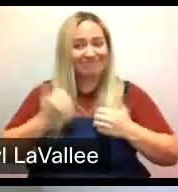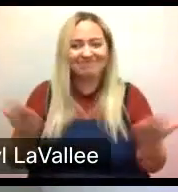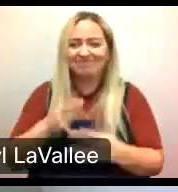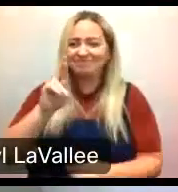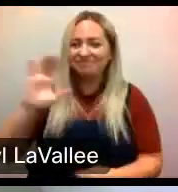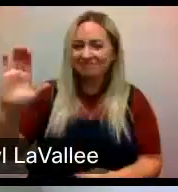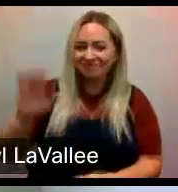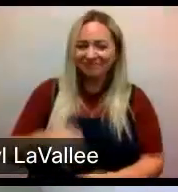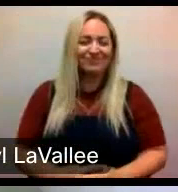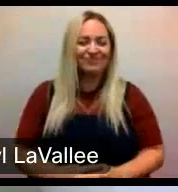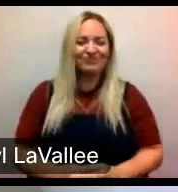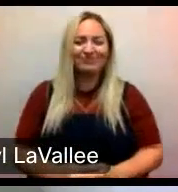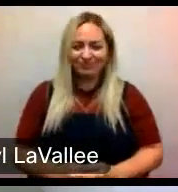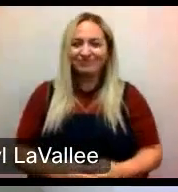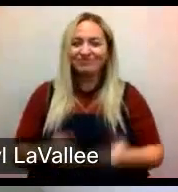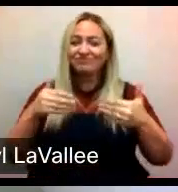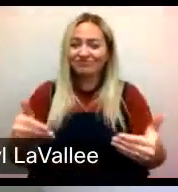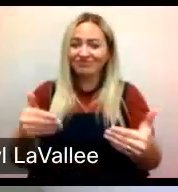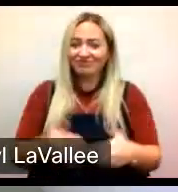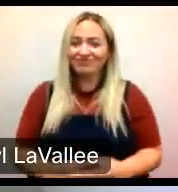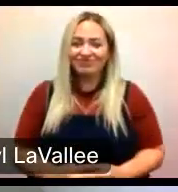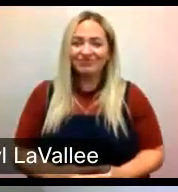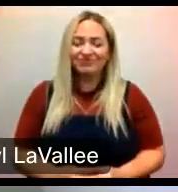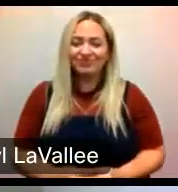College. So let's begin here.